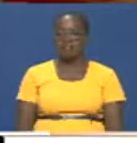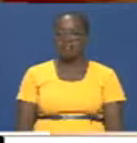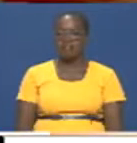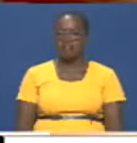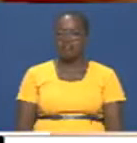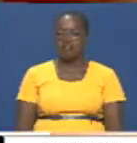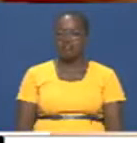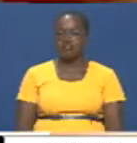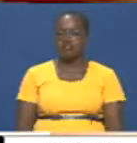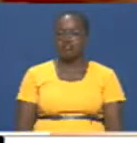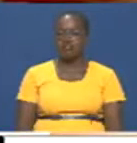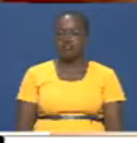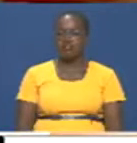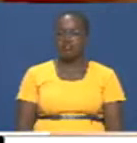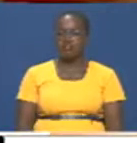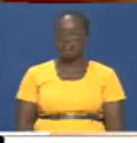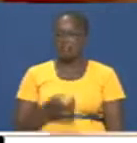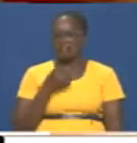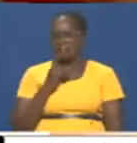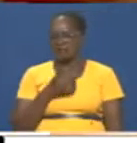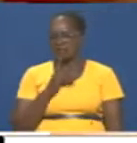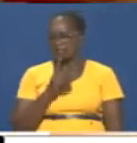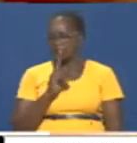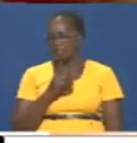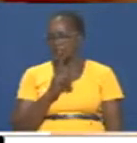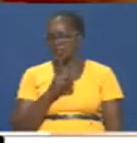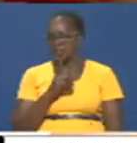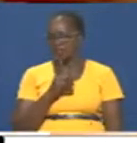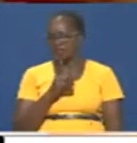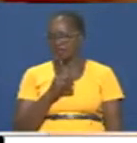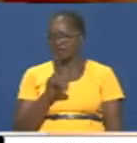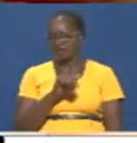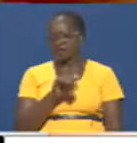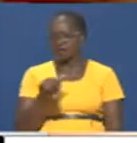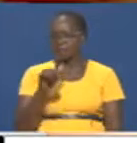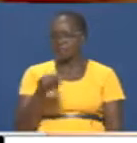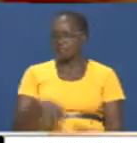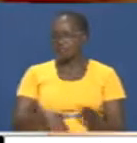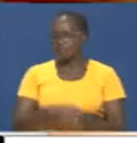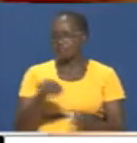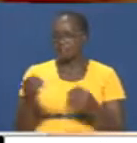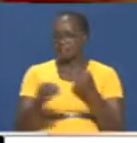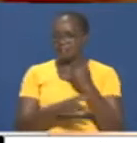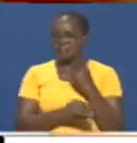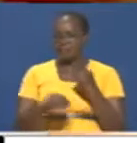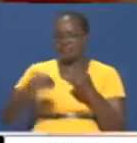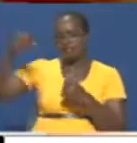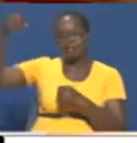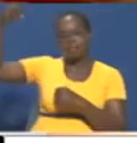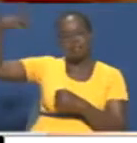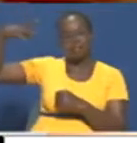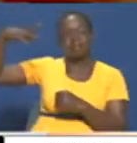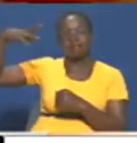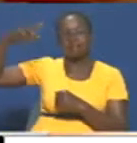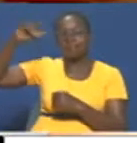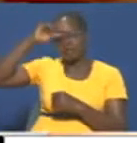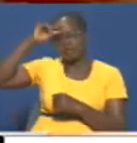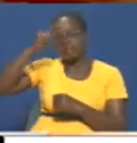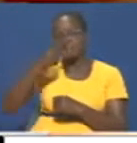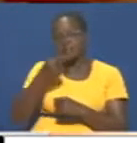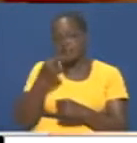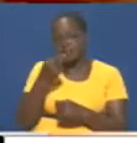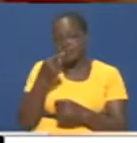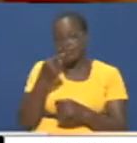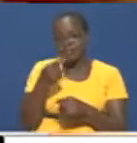Now, stern action will be taken against those found engaging in theft of electricity. The government says that